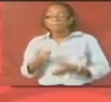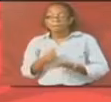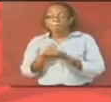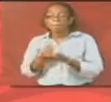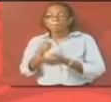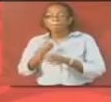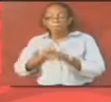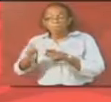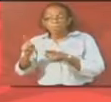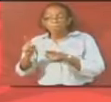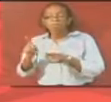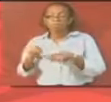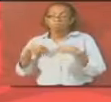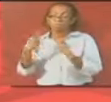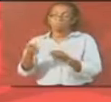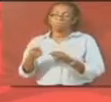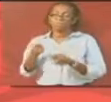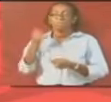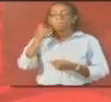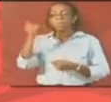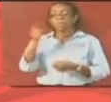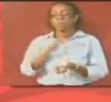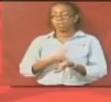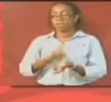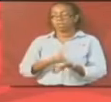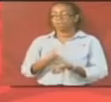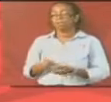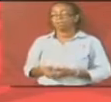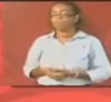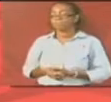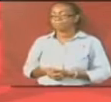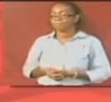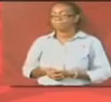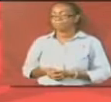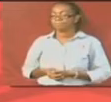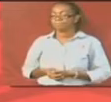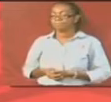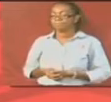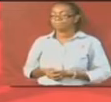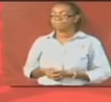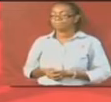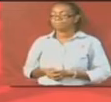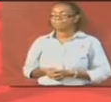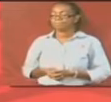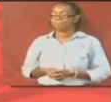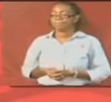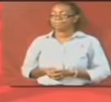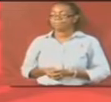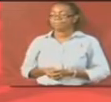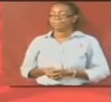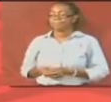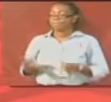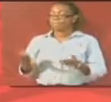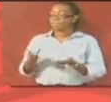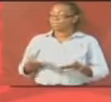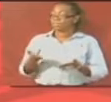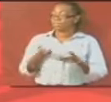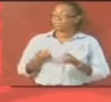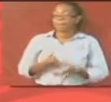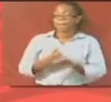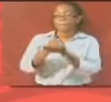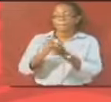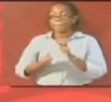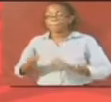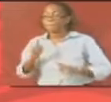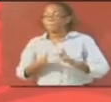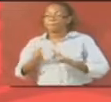think based on the guidance that has been provided today and in the previous press conferences, the aim is to help people become more aware of